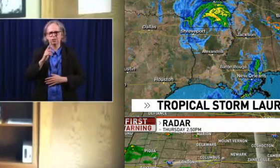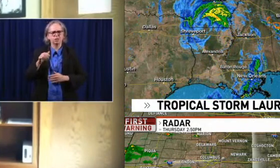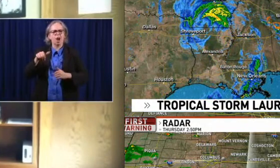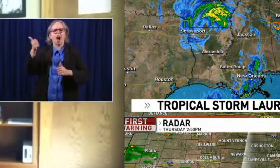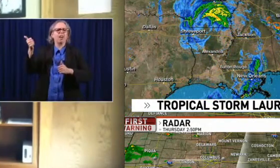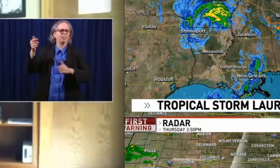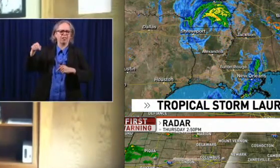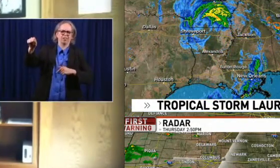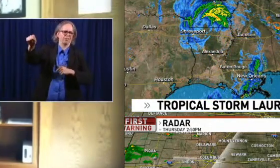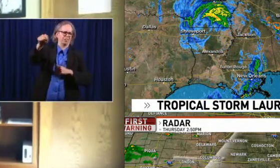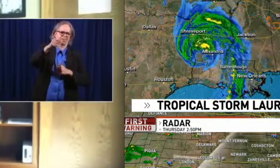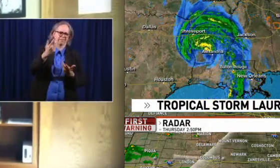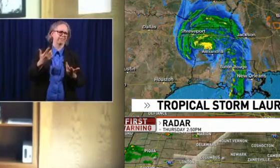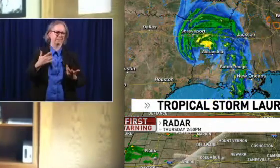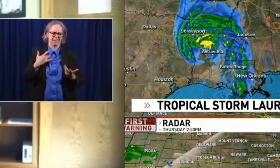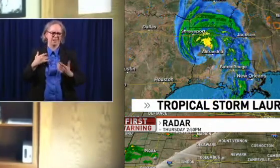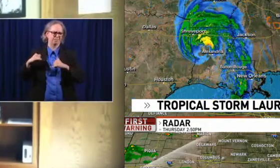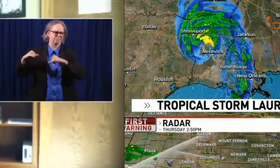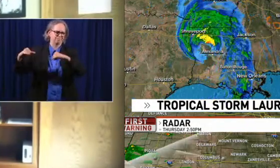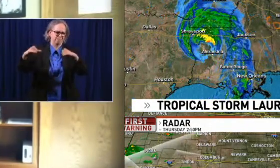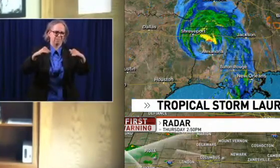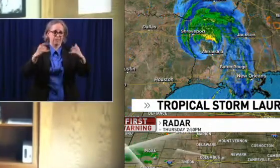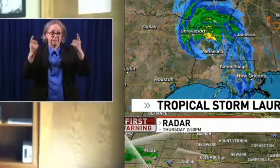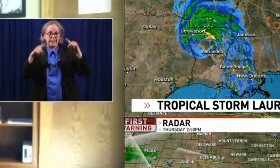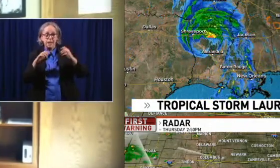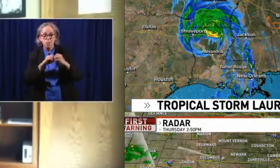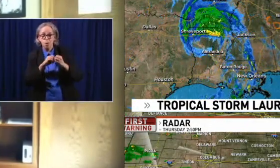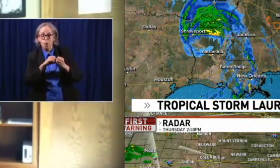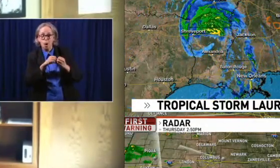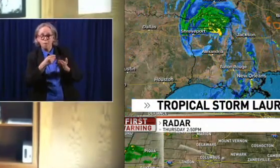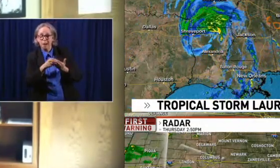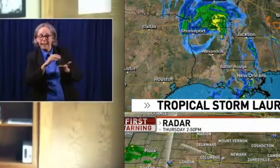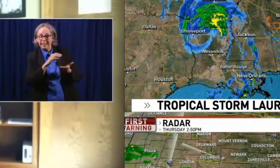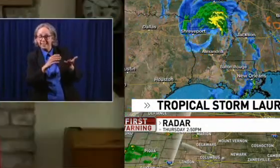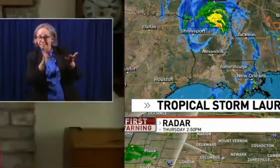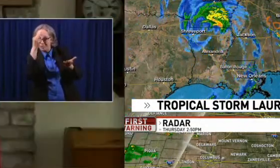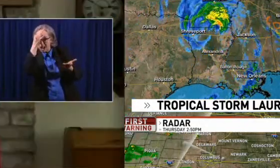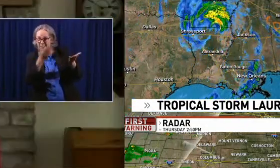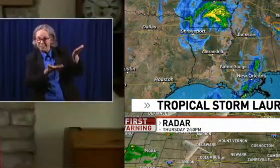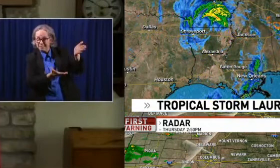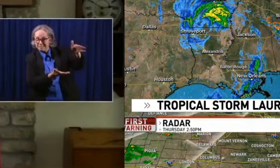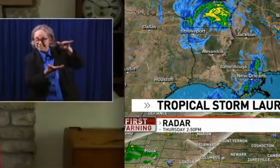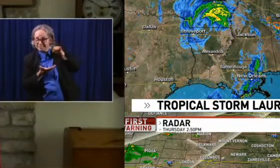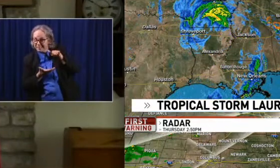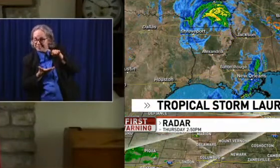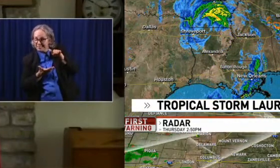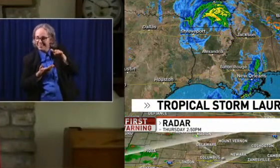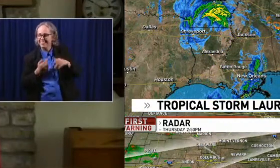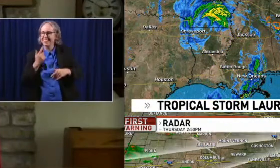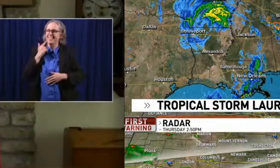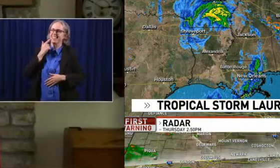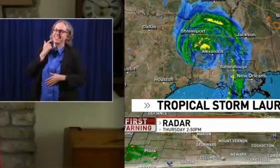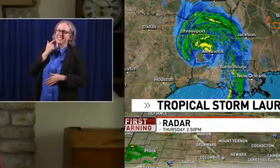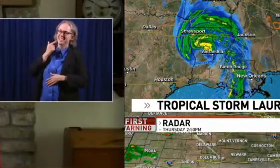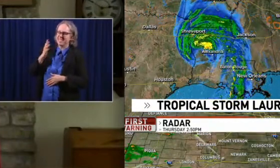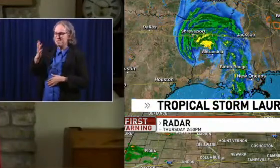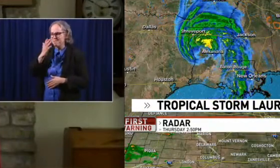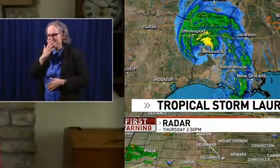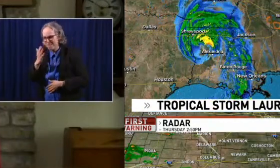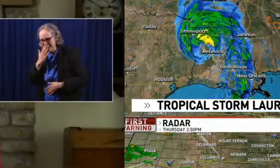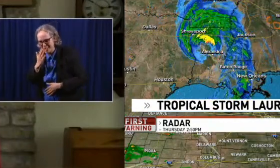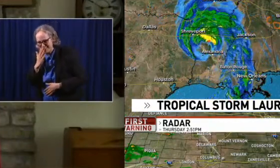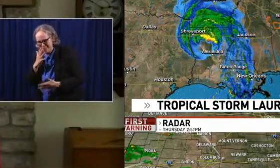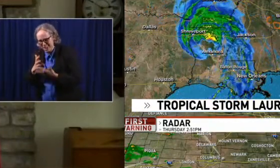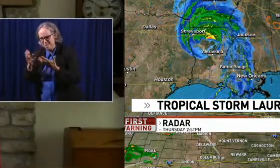coming along, we could certainly use the help. Mr. President, thank you very much for joining us. We appreciate it.